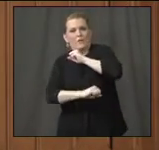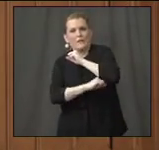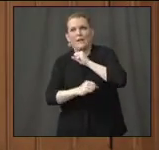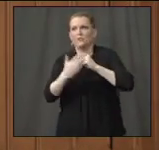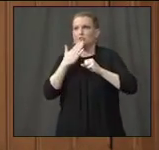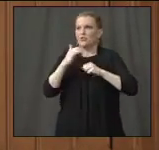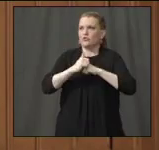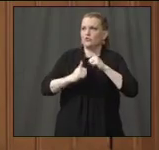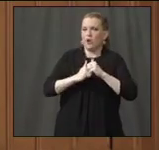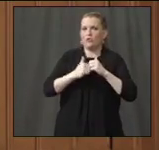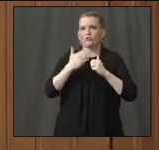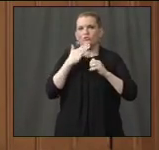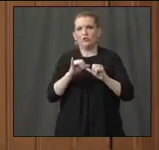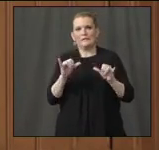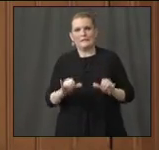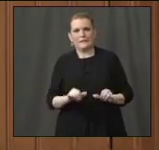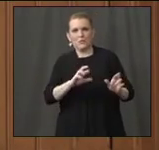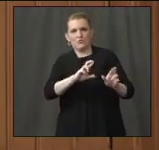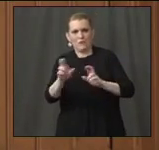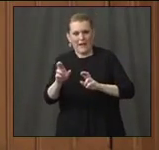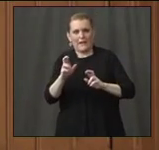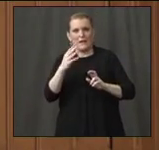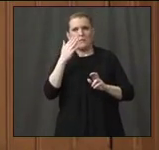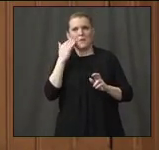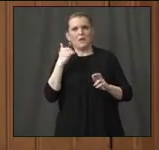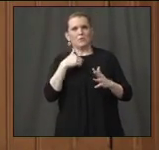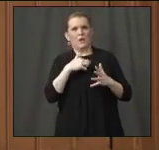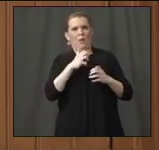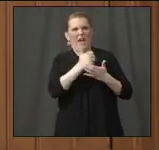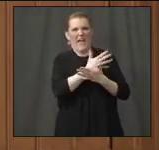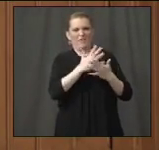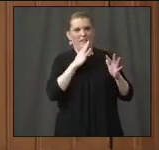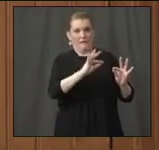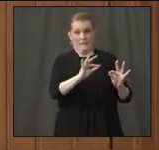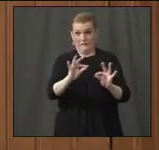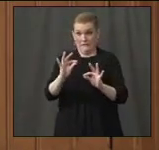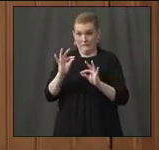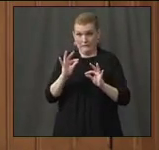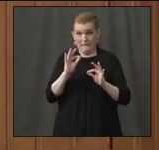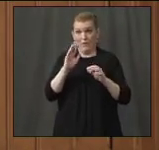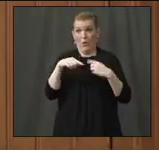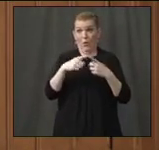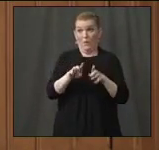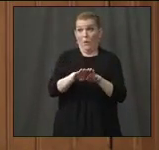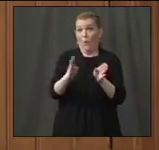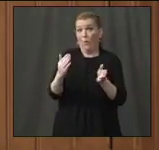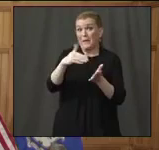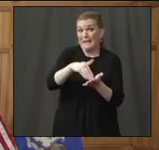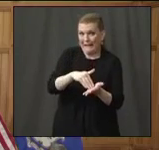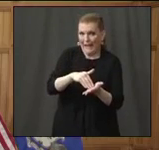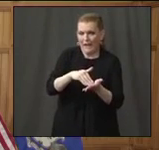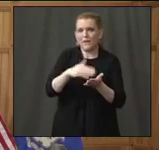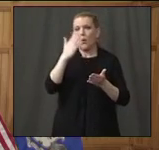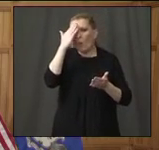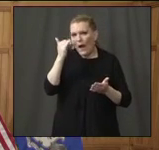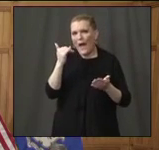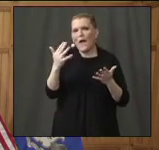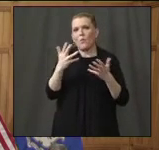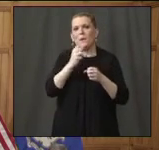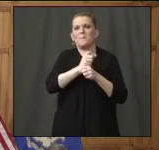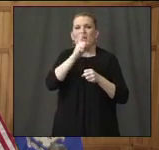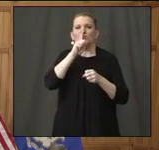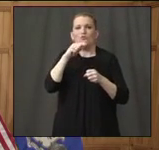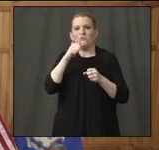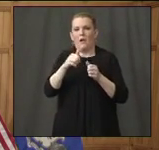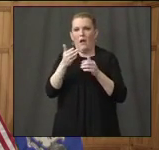prevent rebounds, which we're so concerned about once we get into the next phase of this. So the tracing then will